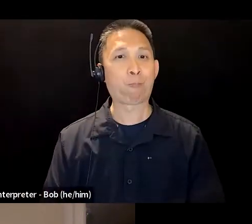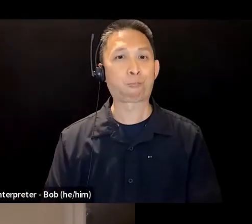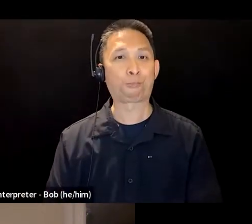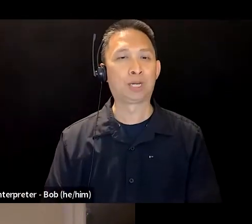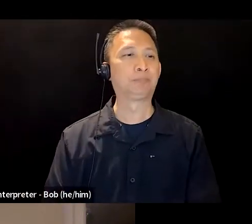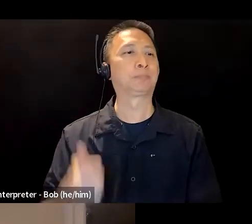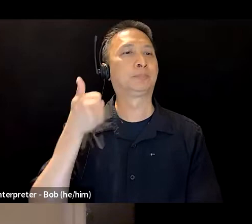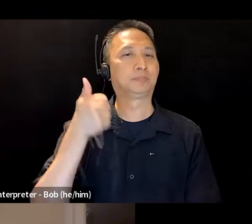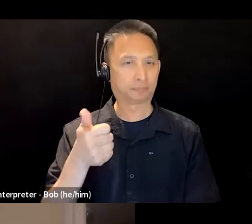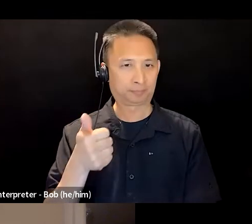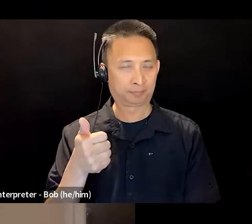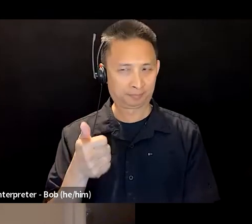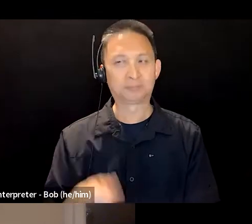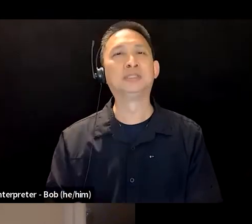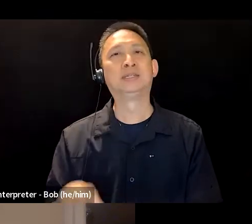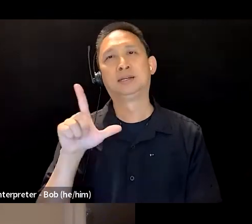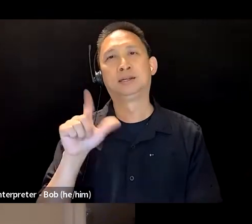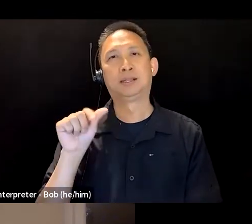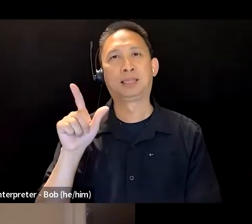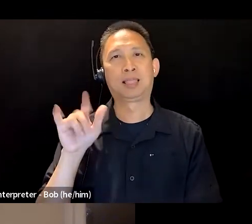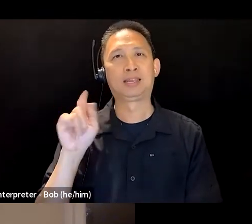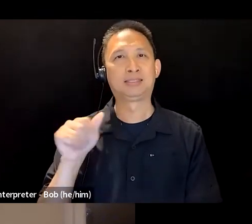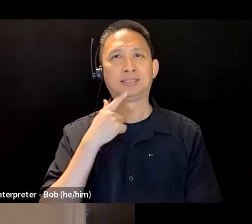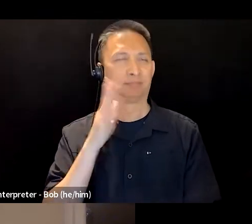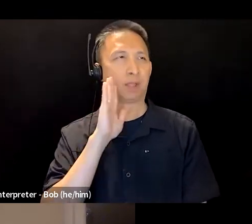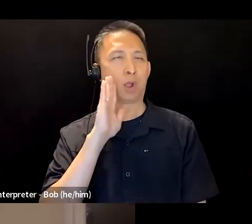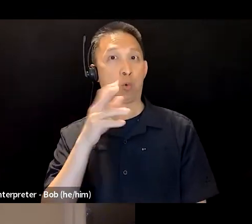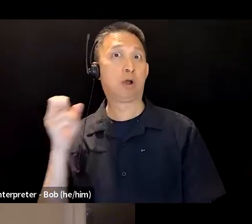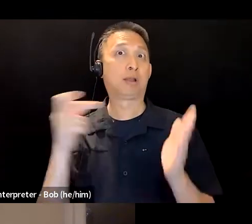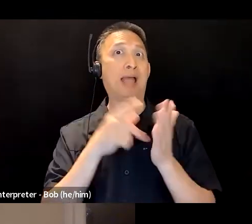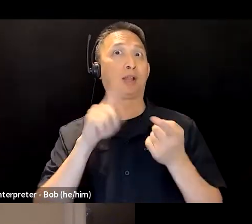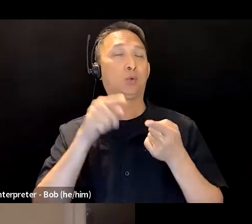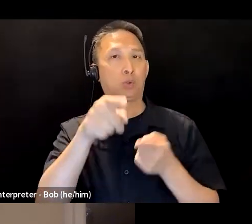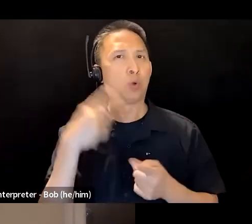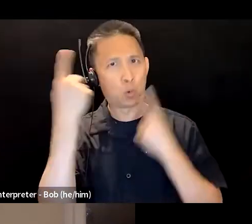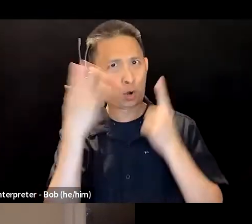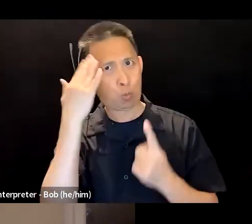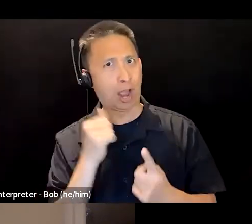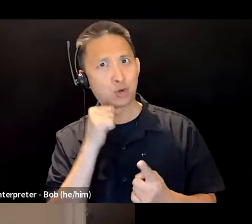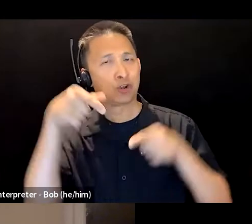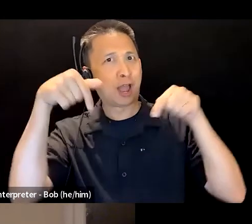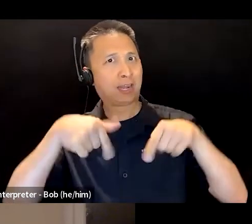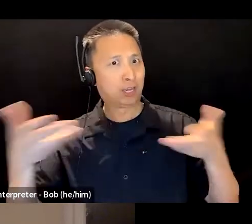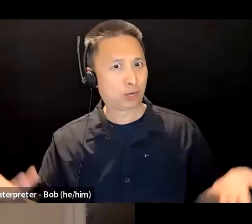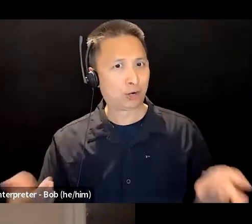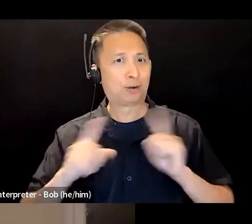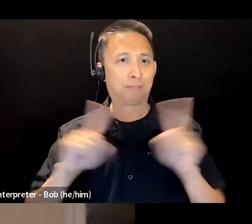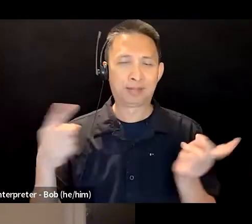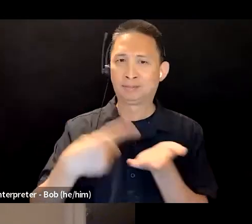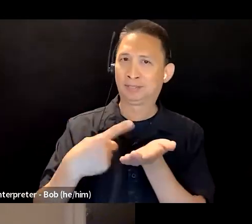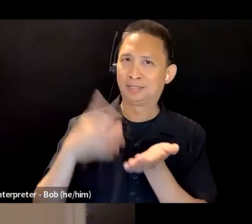Wait, Cassie, I'm going to come back to you because we'd love to hear why you're not here physically with us, which is something to do with your documentary, I